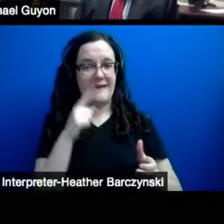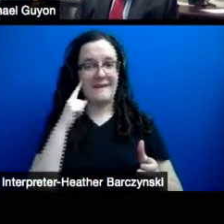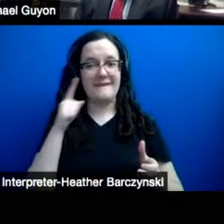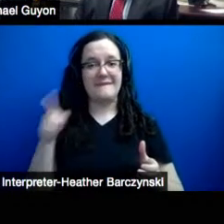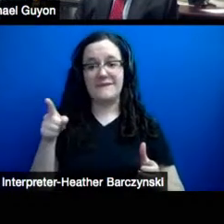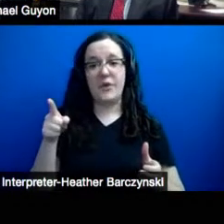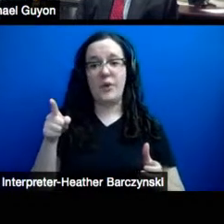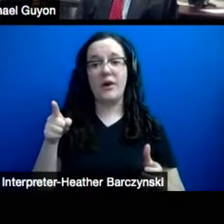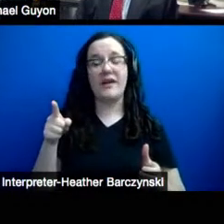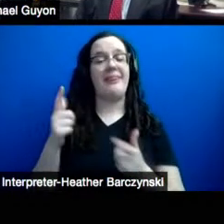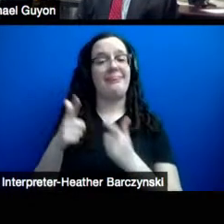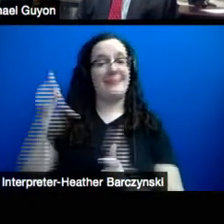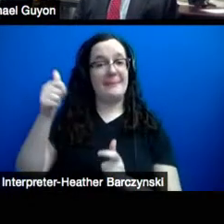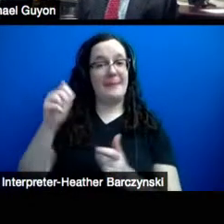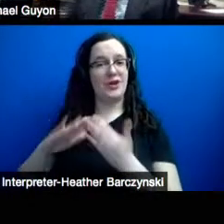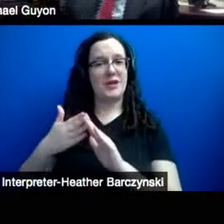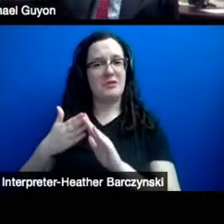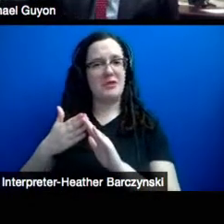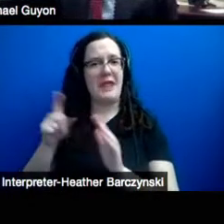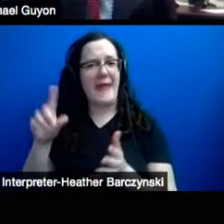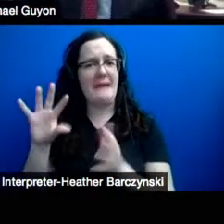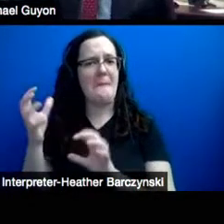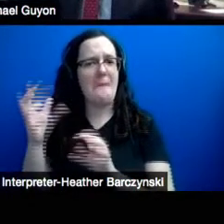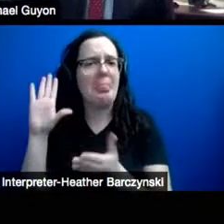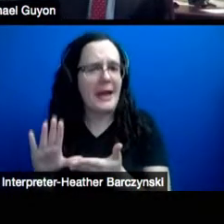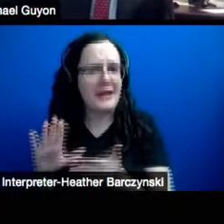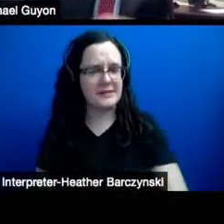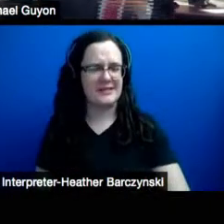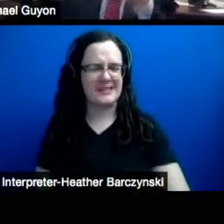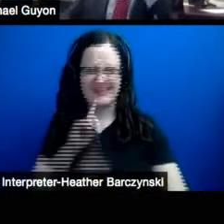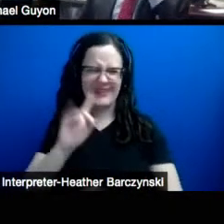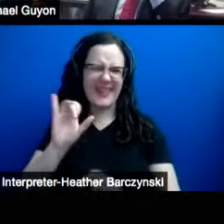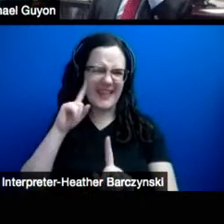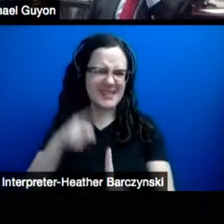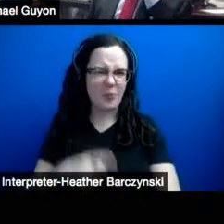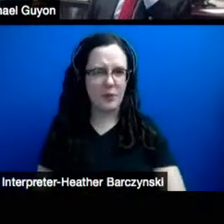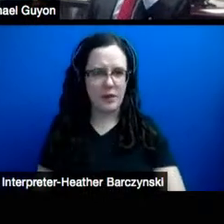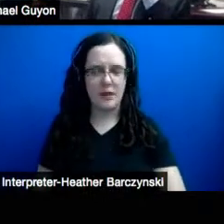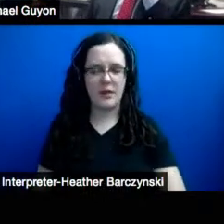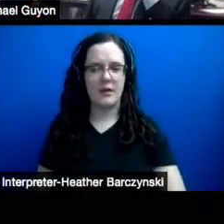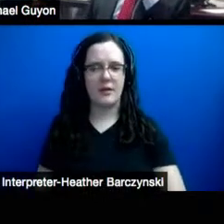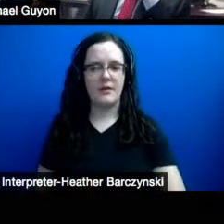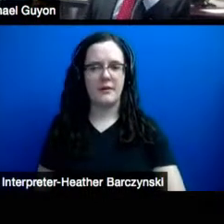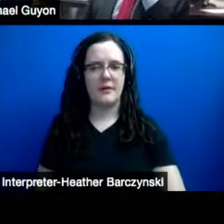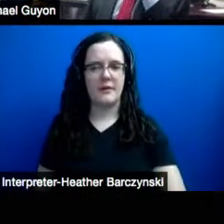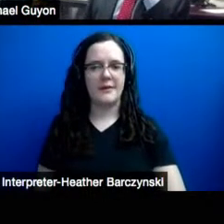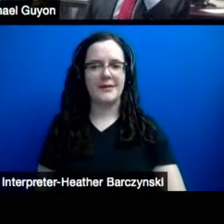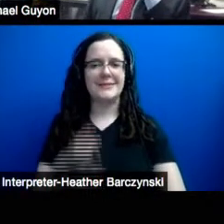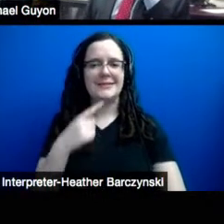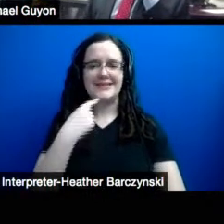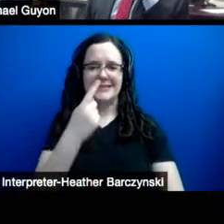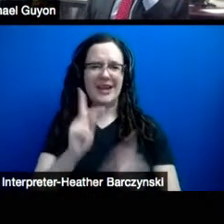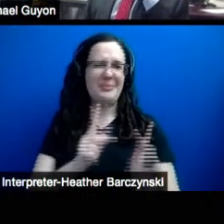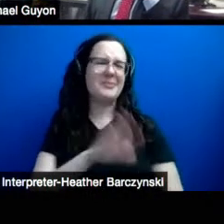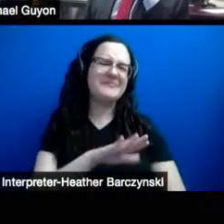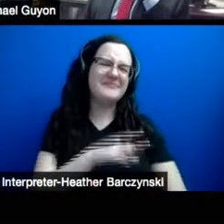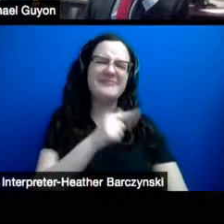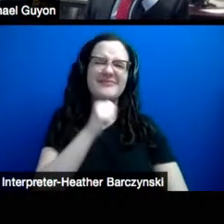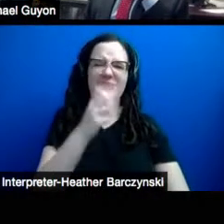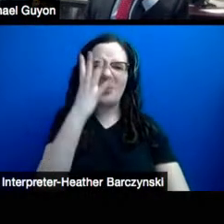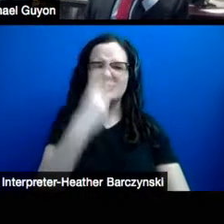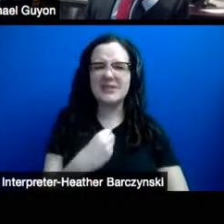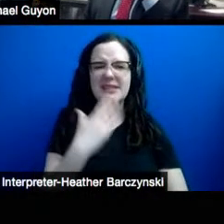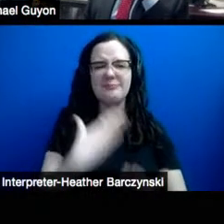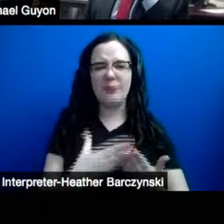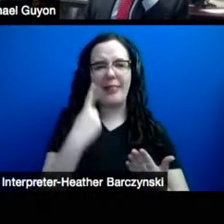less, because that's really what it amounts to, is when, you know, tell people, you know, all right, you're not going to get good sleep